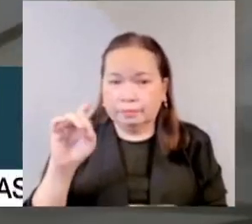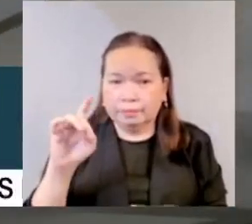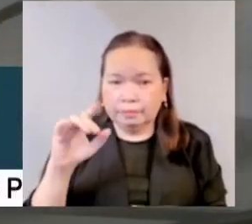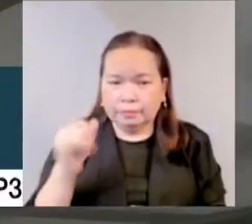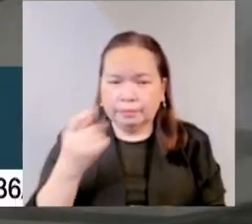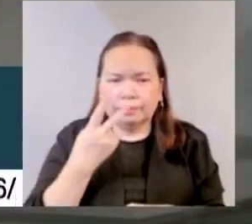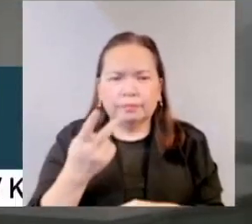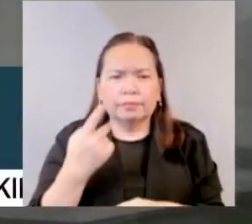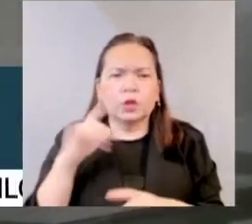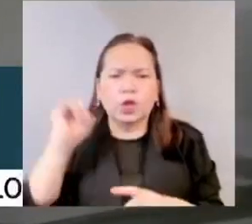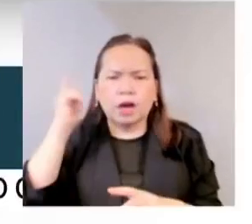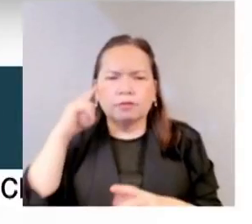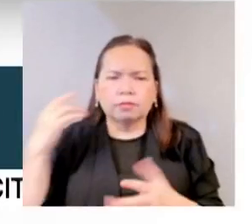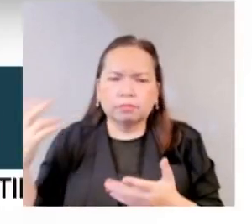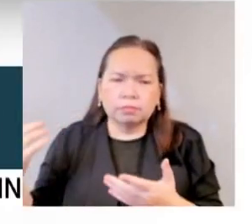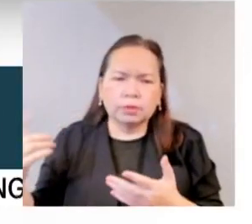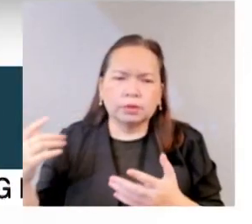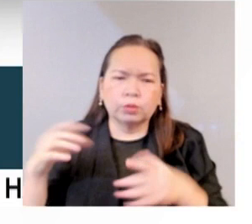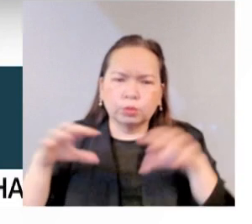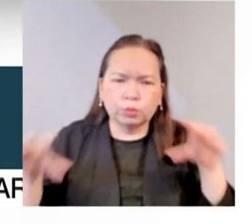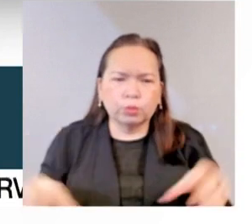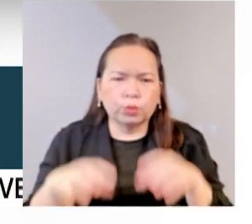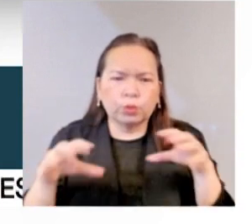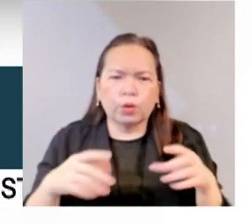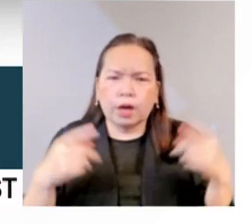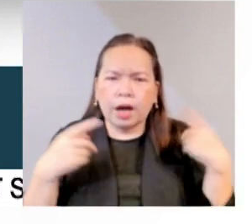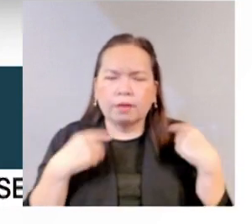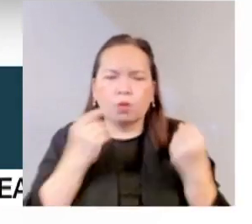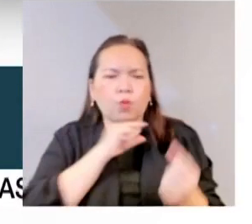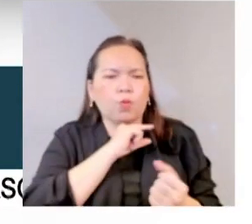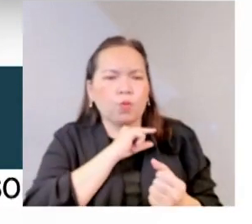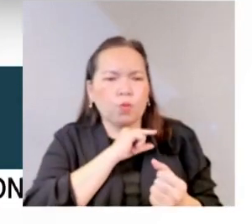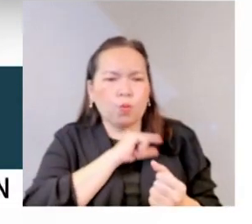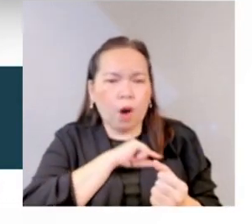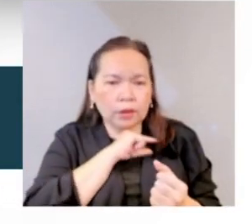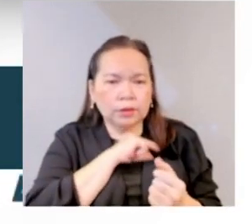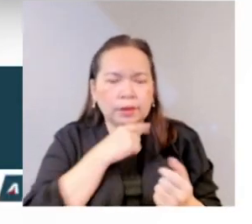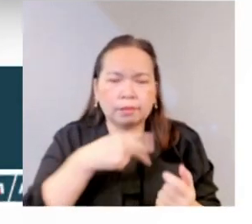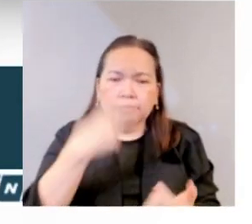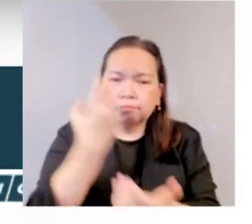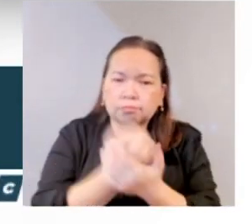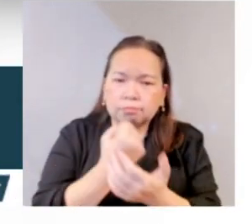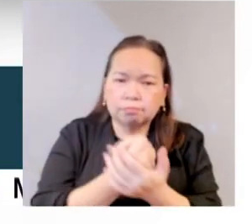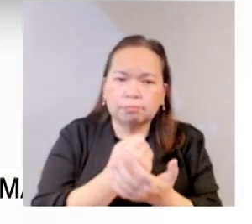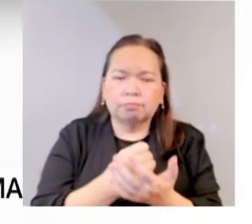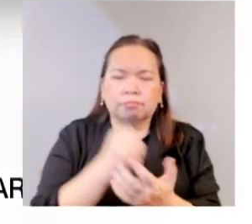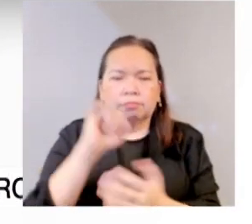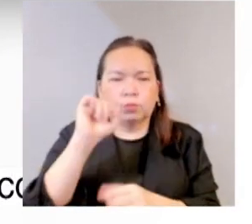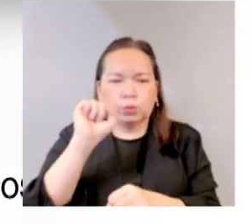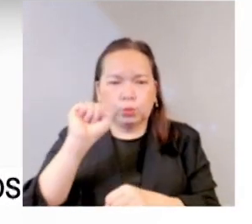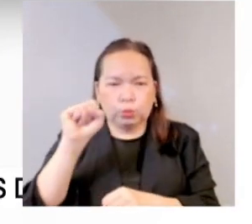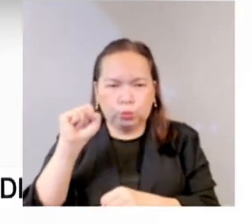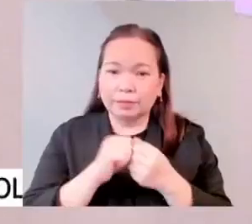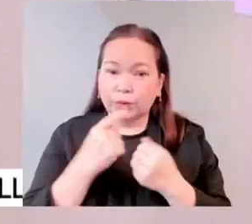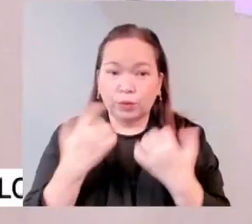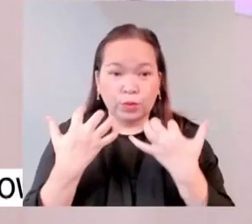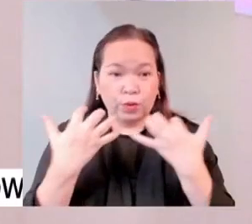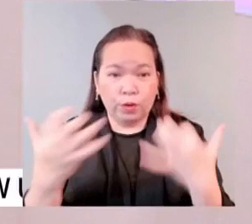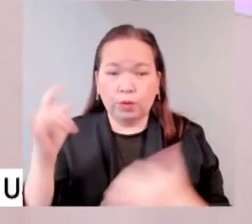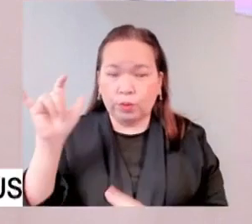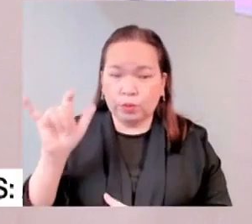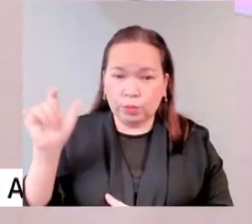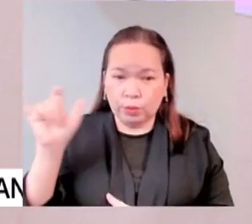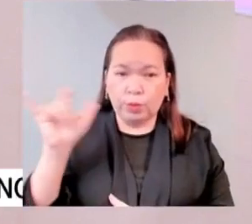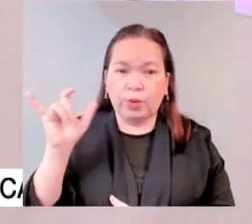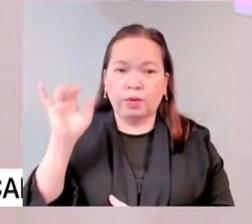admits more needs to be done. It vows to bring in more investments to the country, which will lead to job creation. A